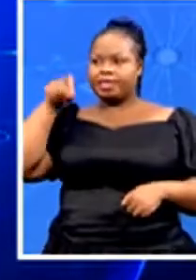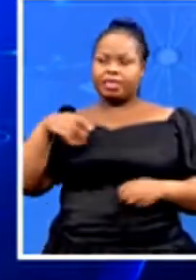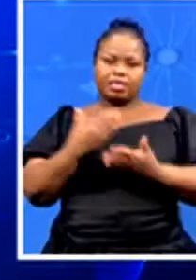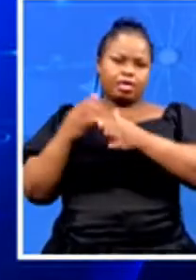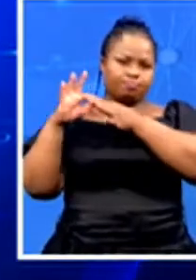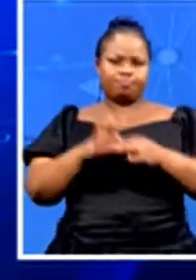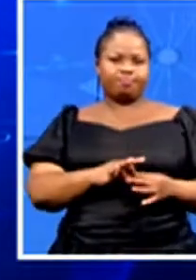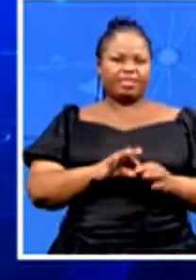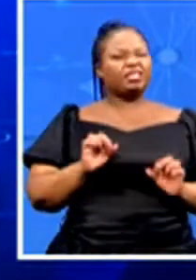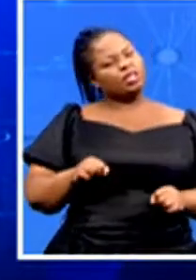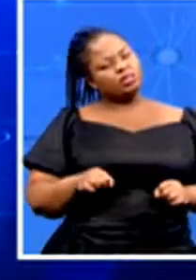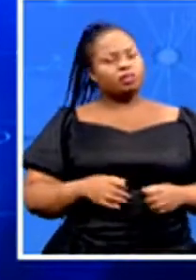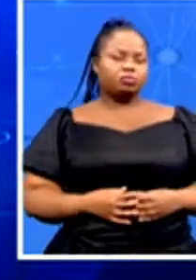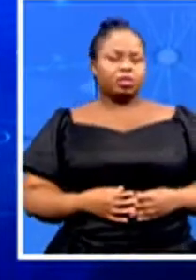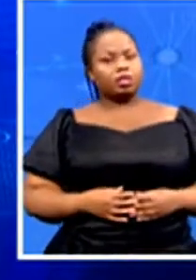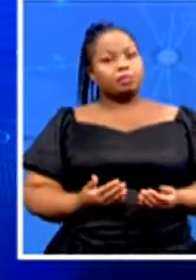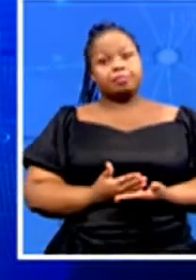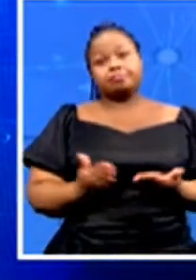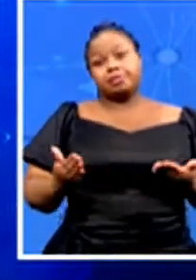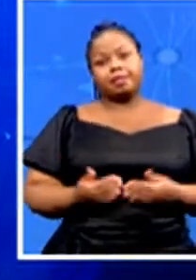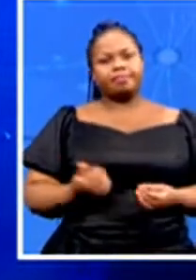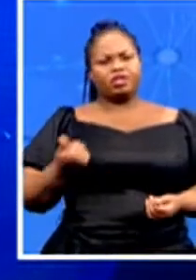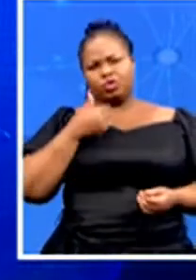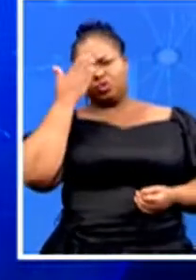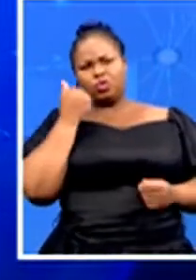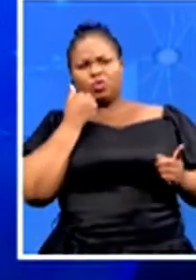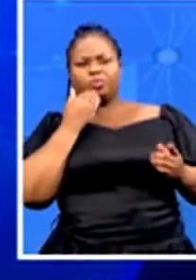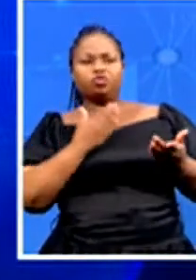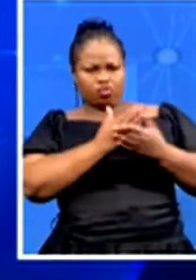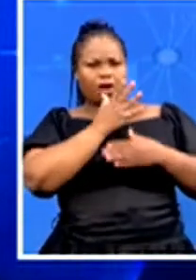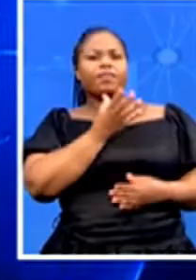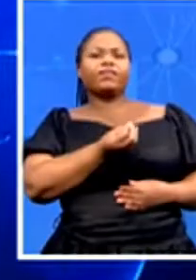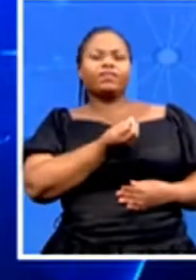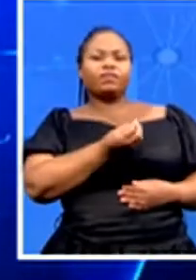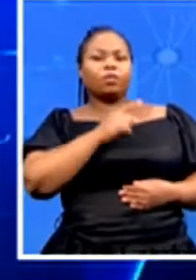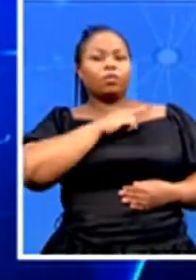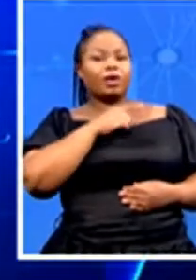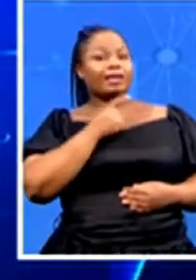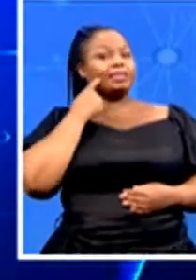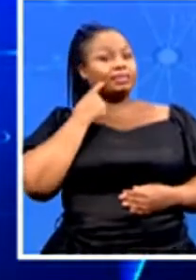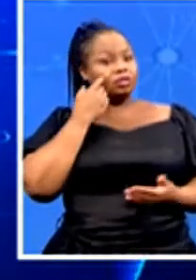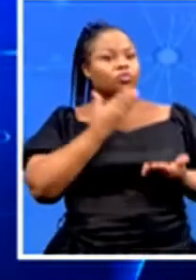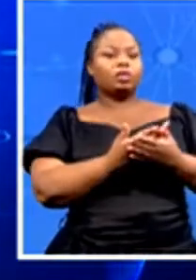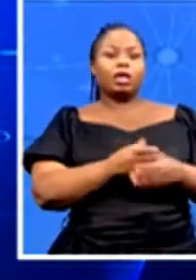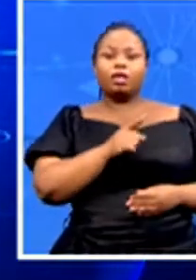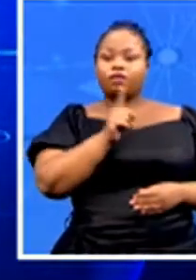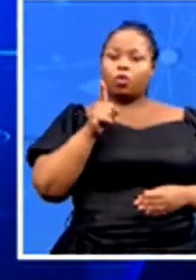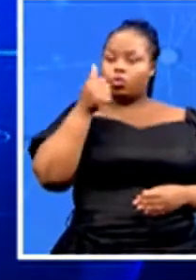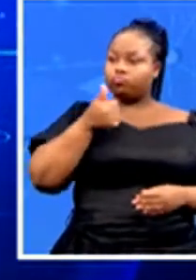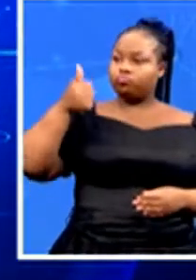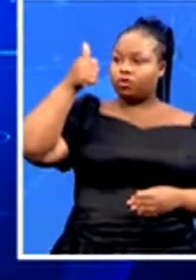people know that they've got rights, that they can hold the public representative accountable. And as a